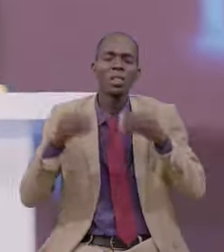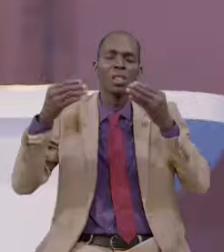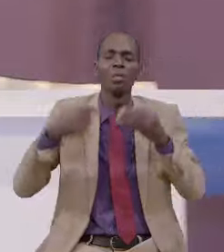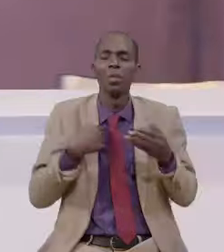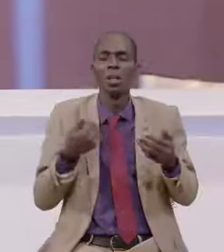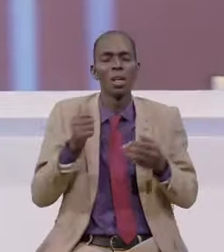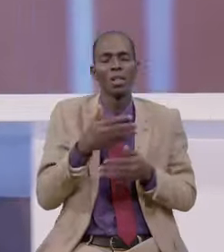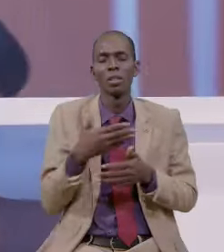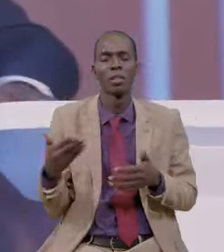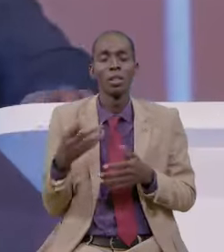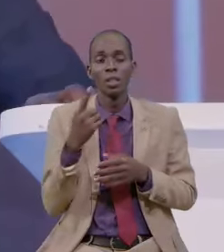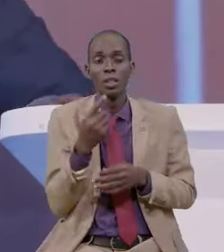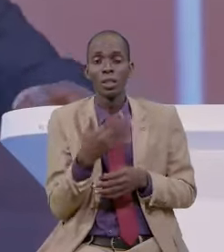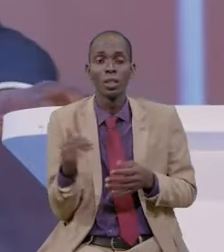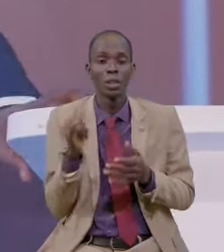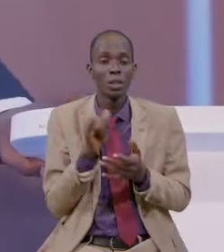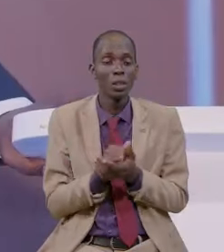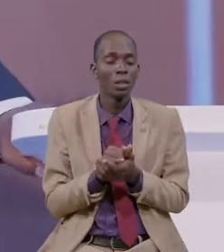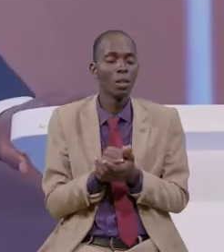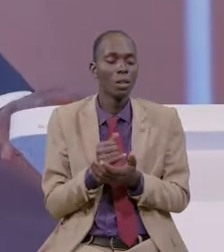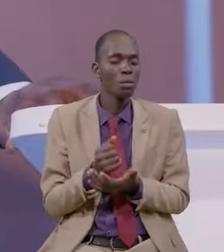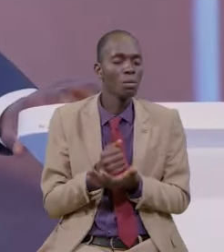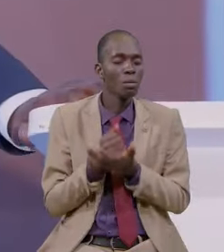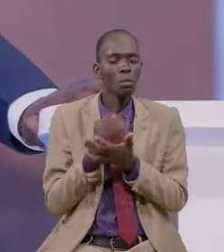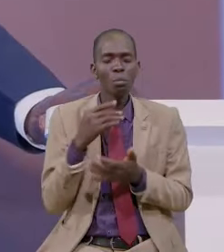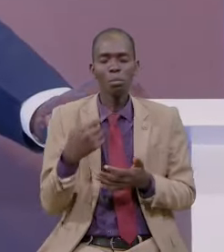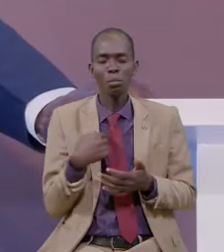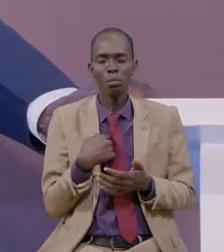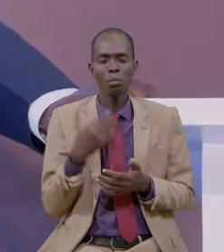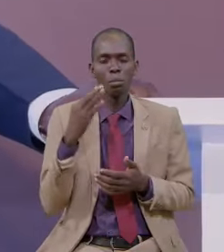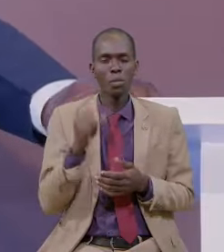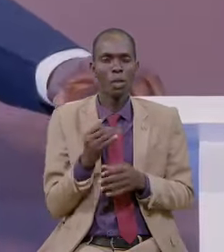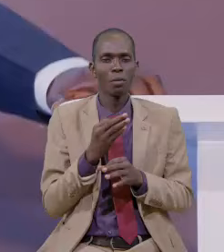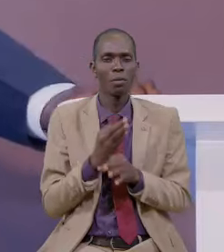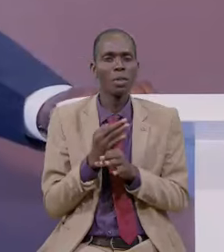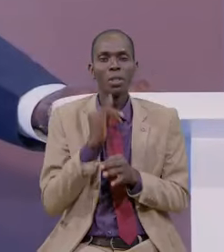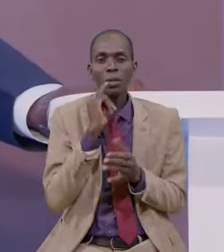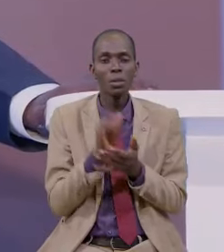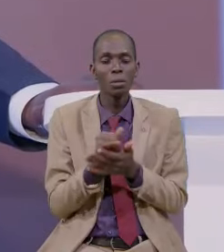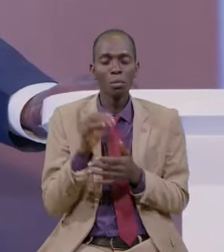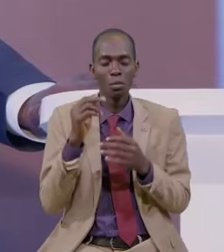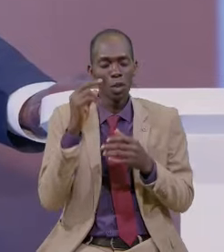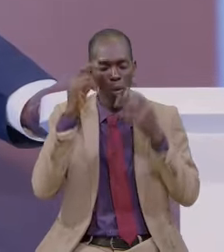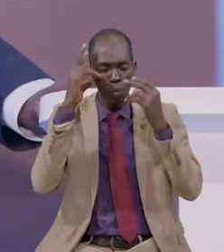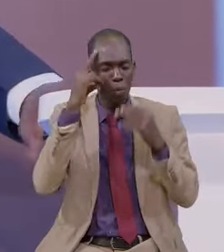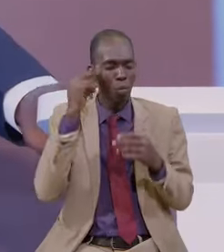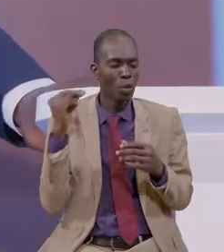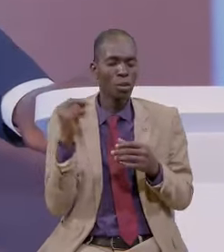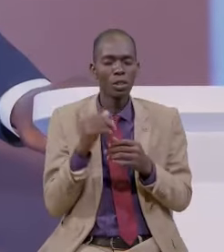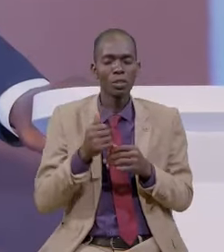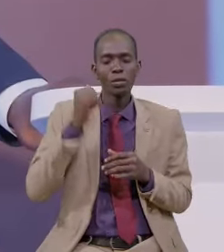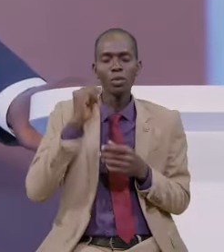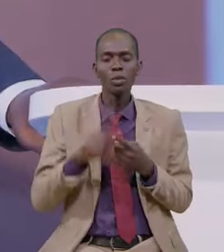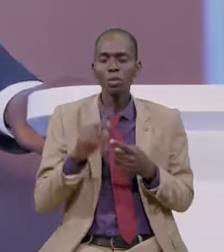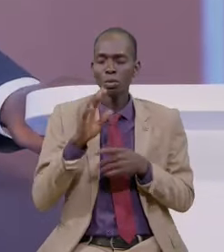Moses, by faith, Moses refused to be called the son of Pharaoh, of Pharaoh's daughter, willing to